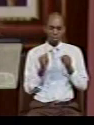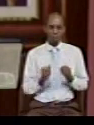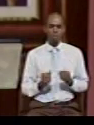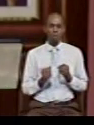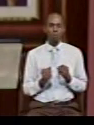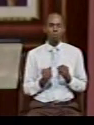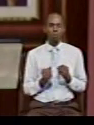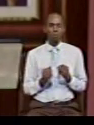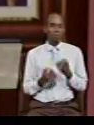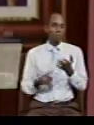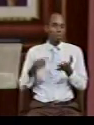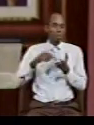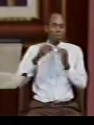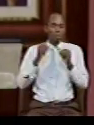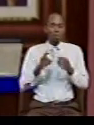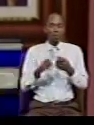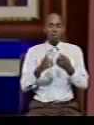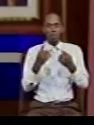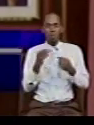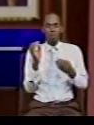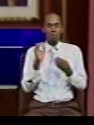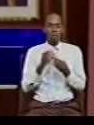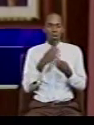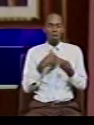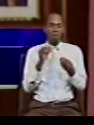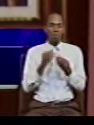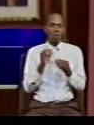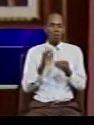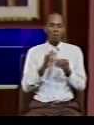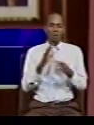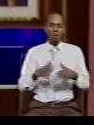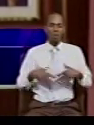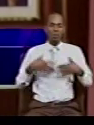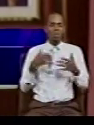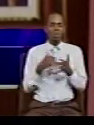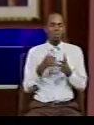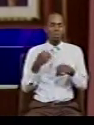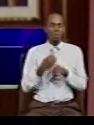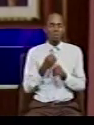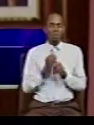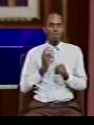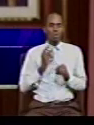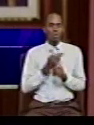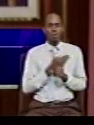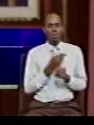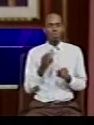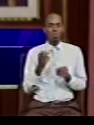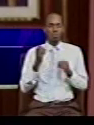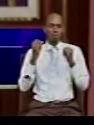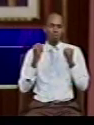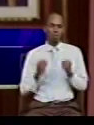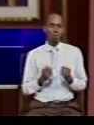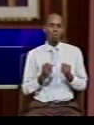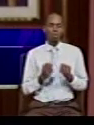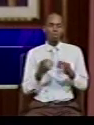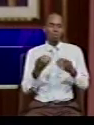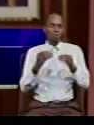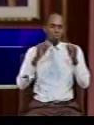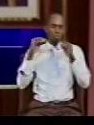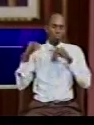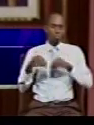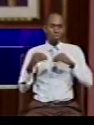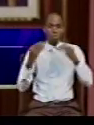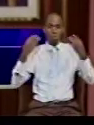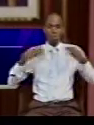to come more and more in your life, makes you strong. Put on the whole armor